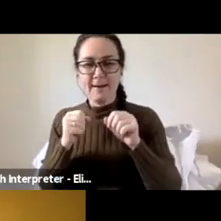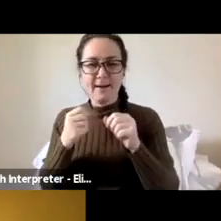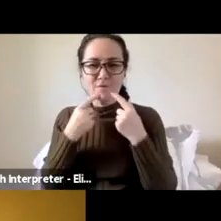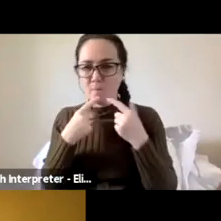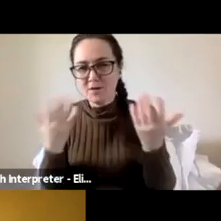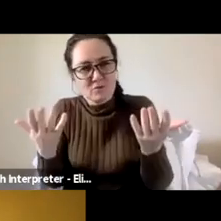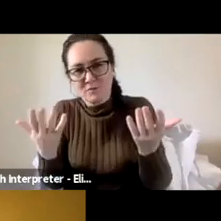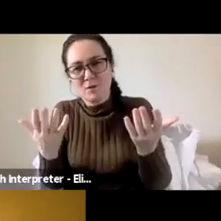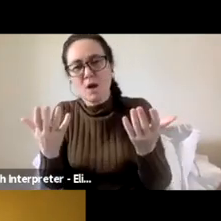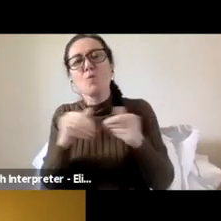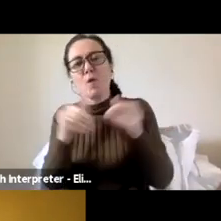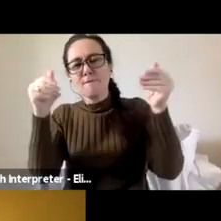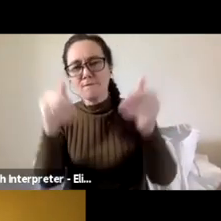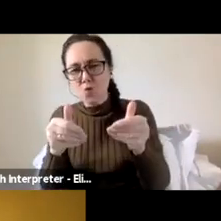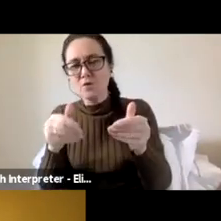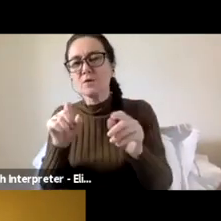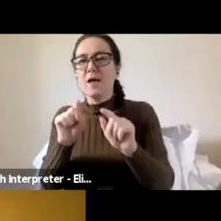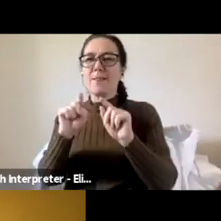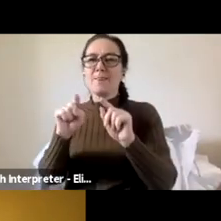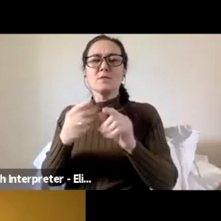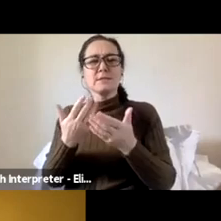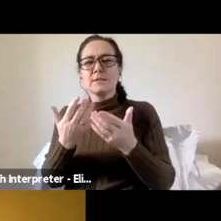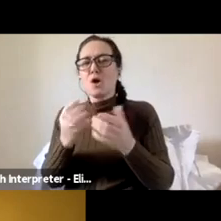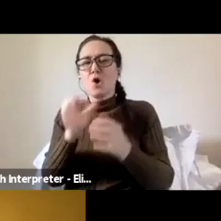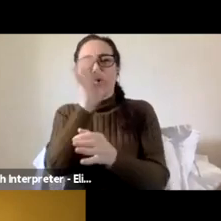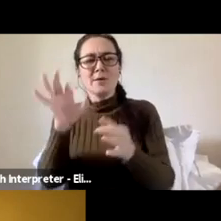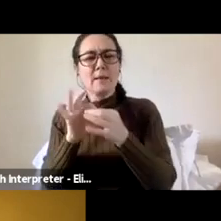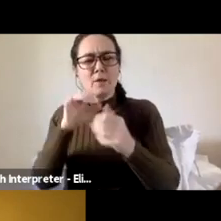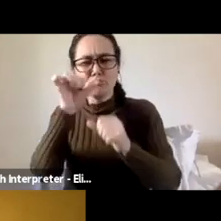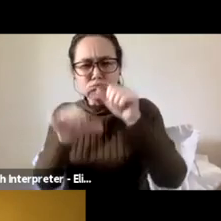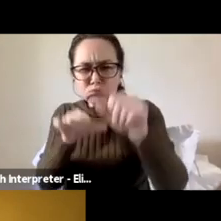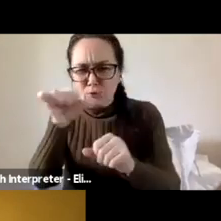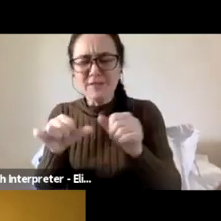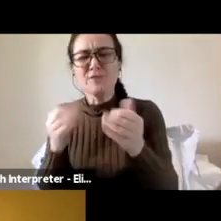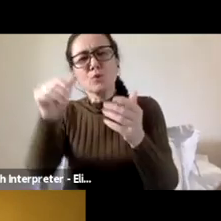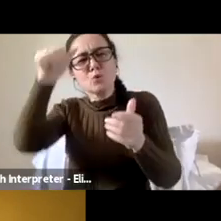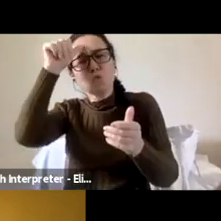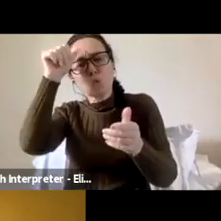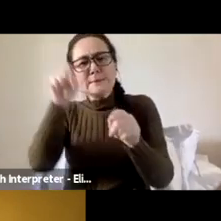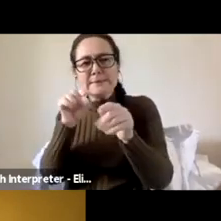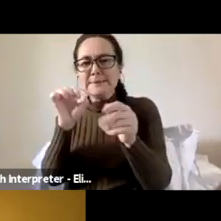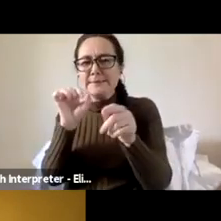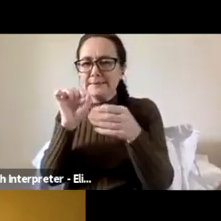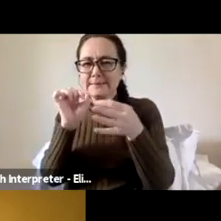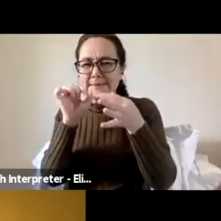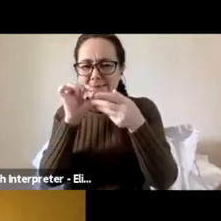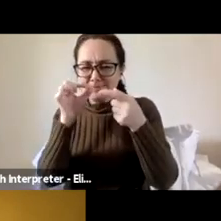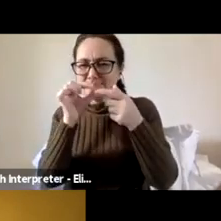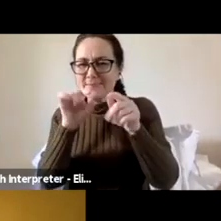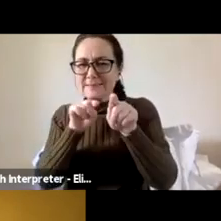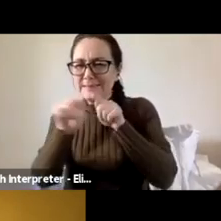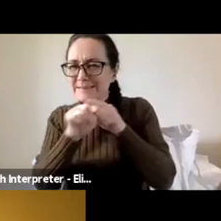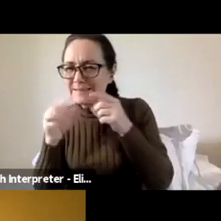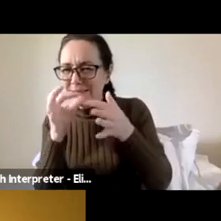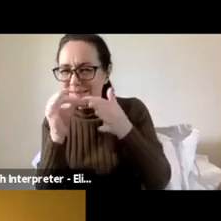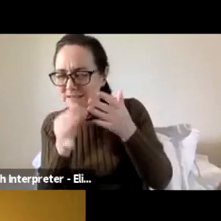can focus in on some of these kind of perhaps more process issues that the detail is important to get right on as well. So that's fantastic. Thank you so much,